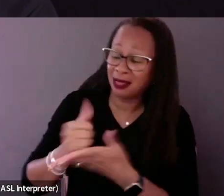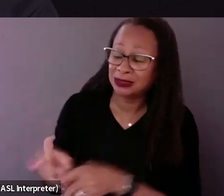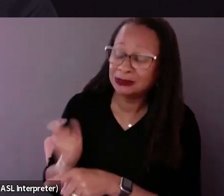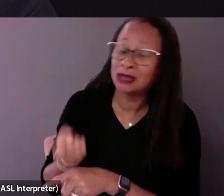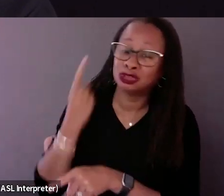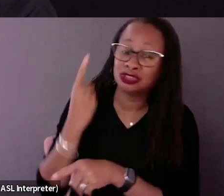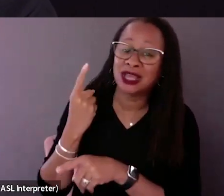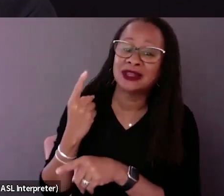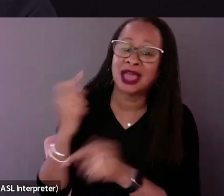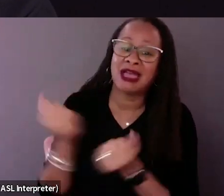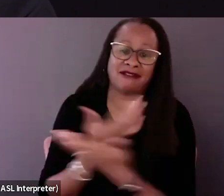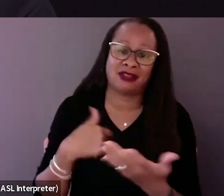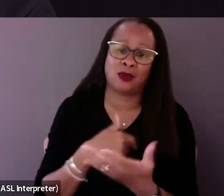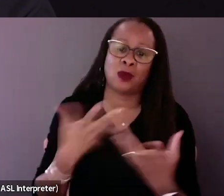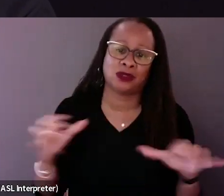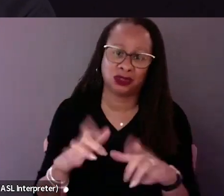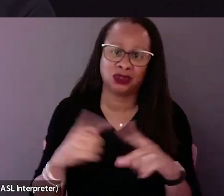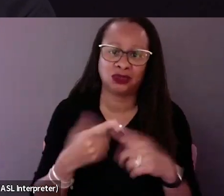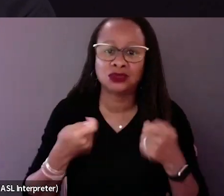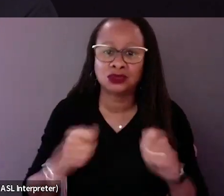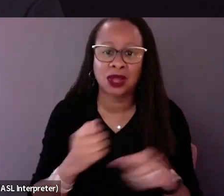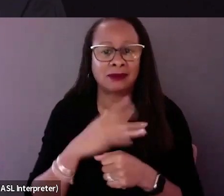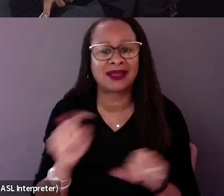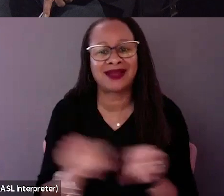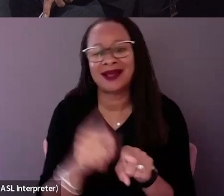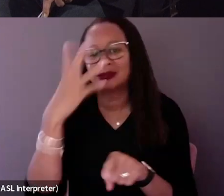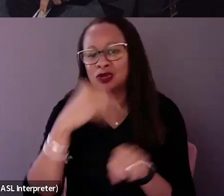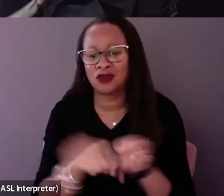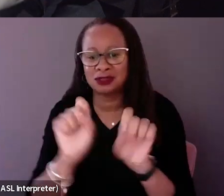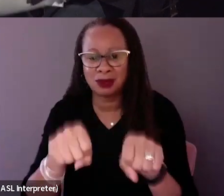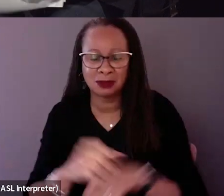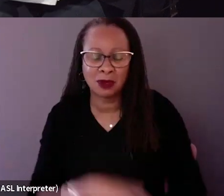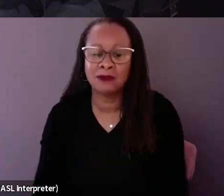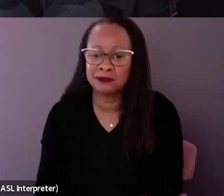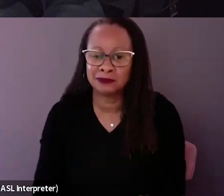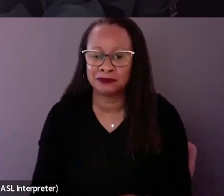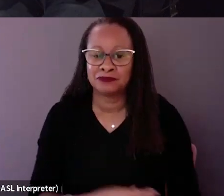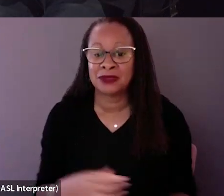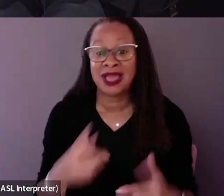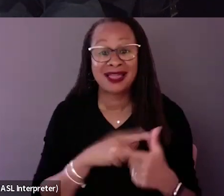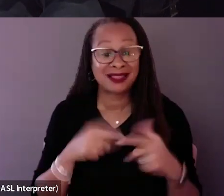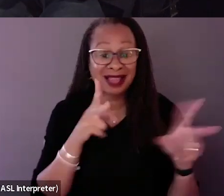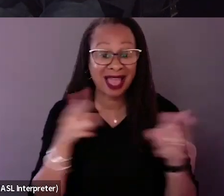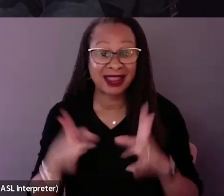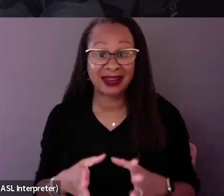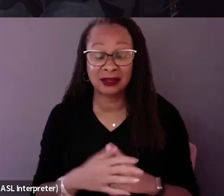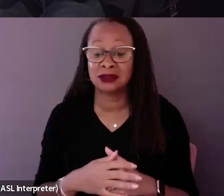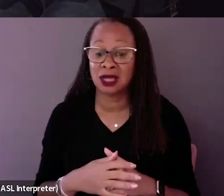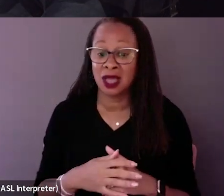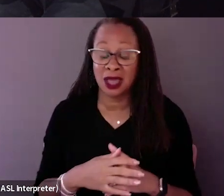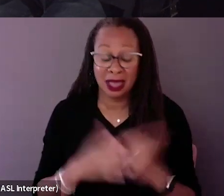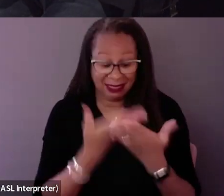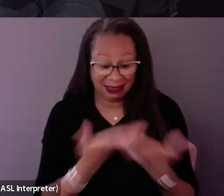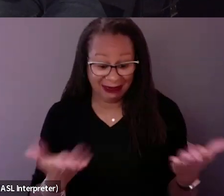everything that we wanted to do to try and make this as beautiful as possible. And then the editing. I mean, the thing about the images is that